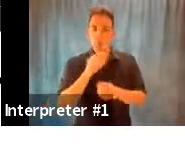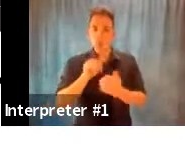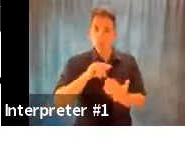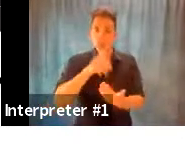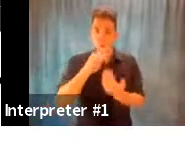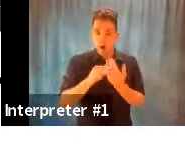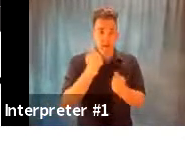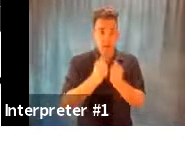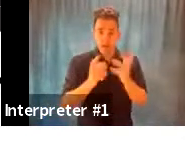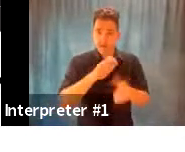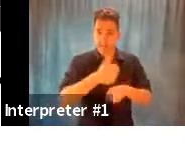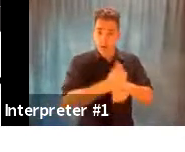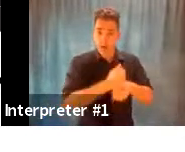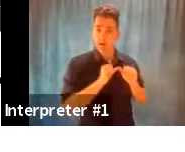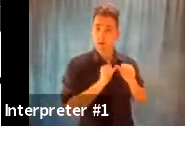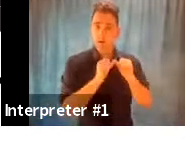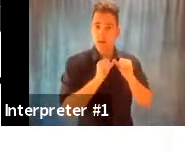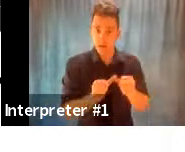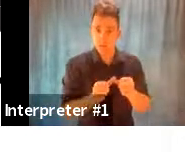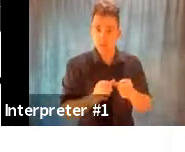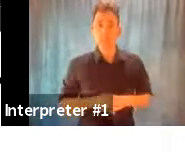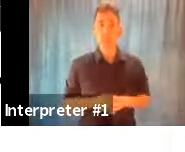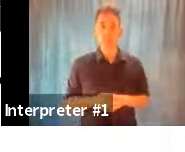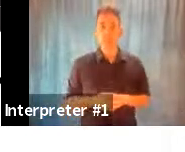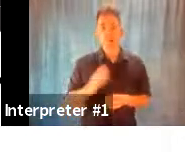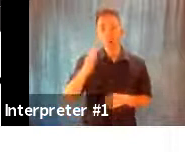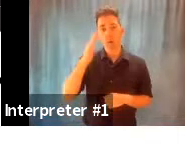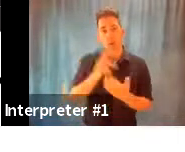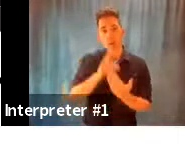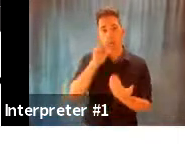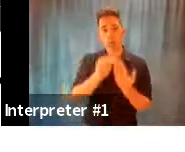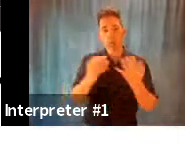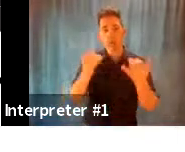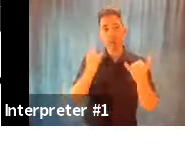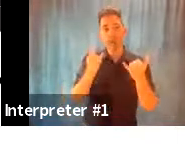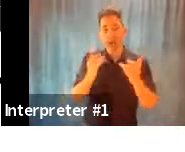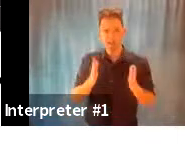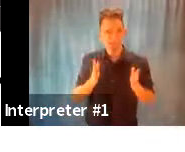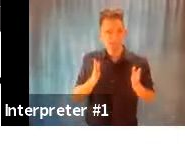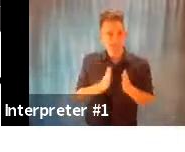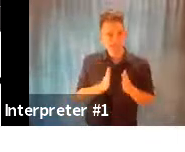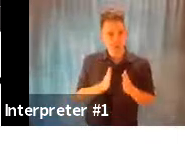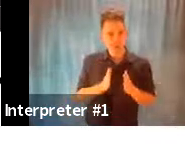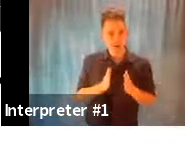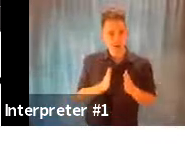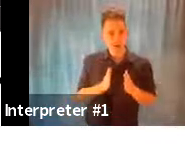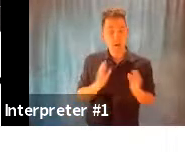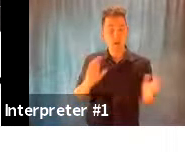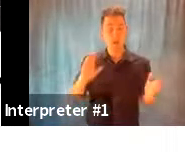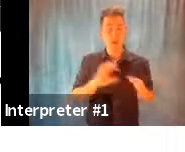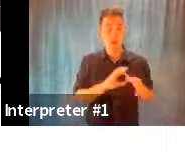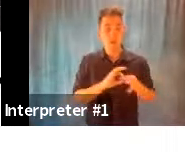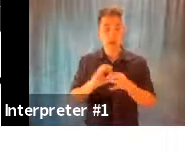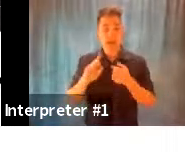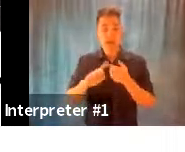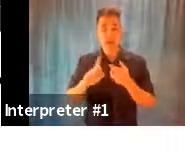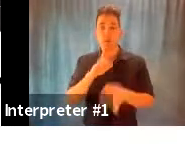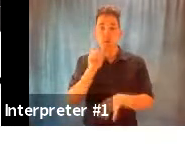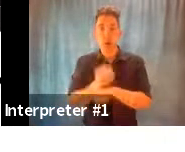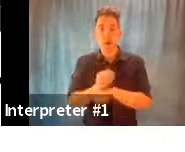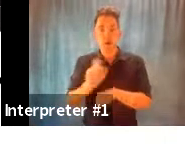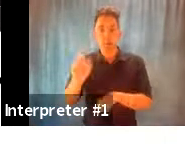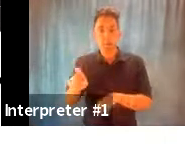programs that we are funding today are small scale in proportion to what the need is